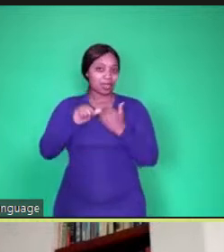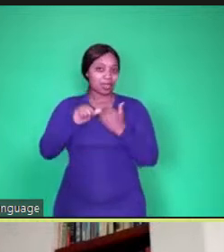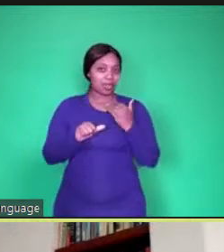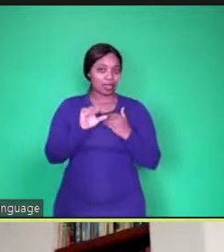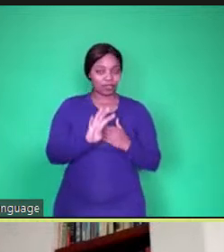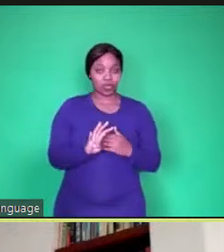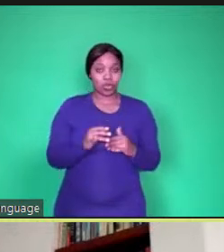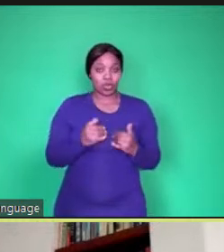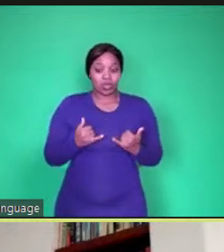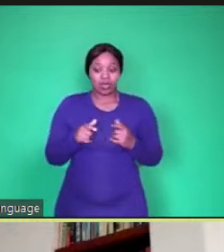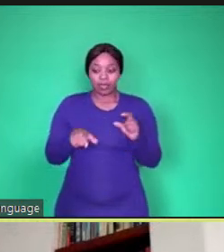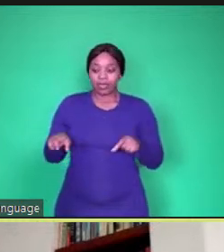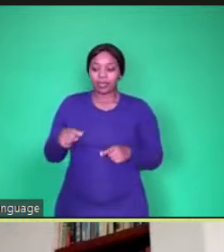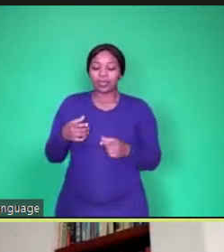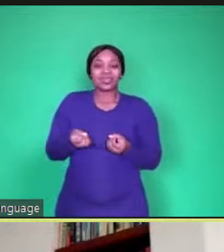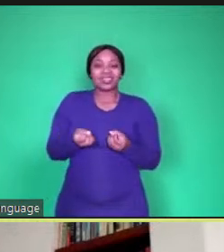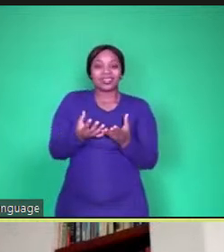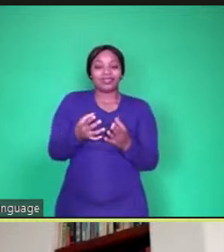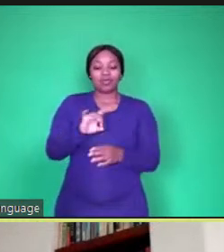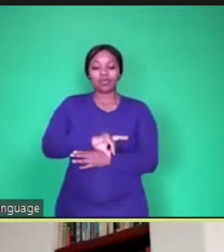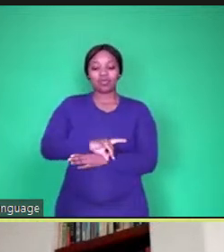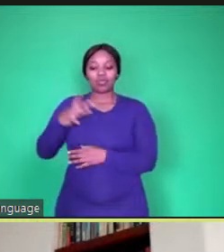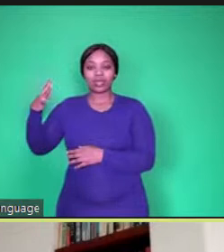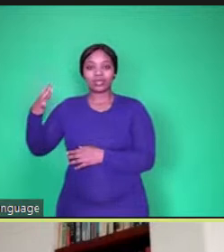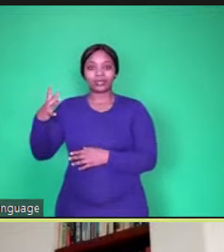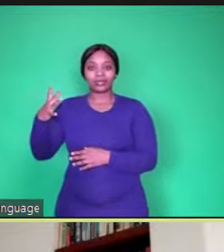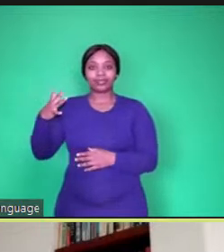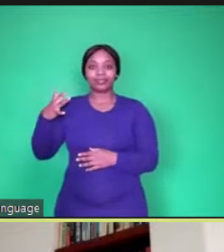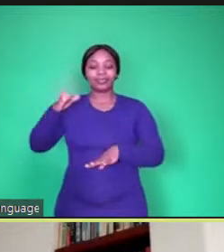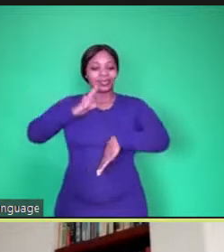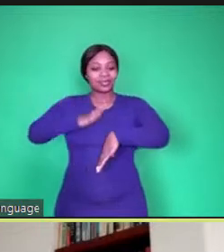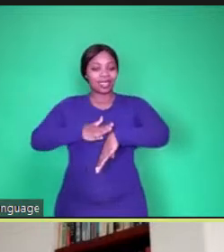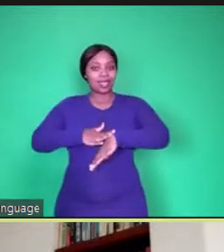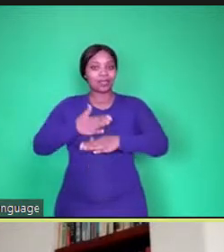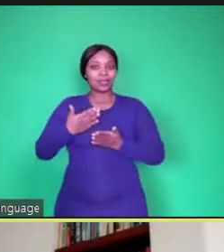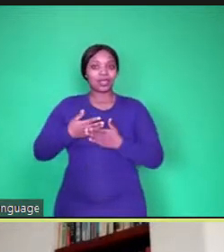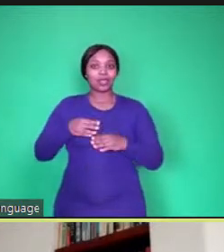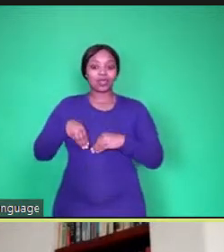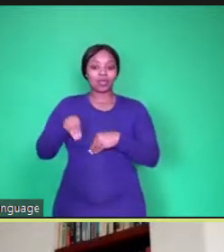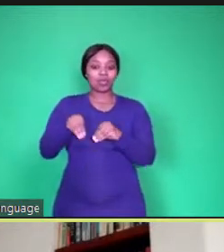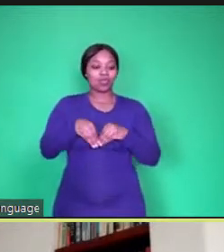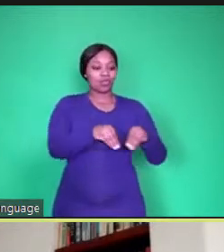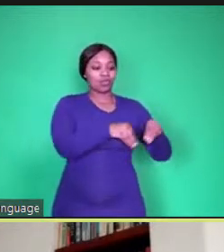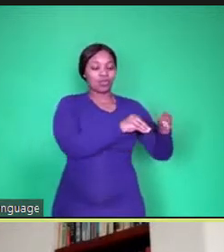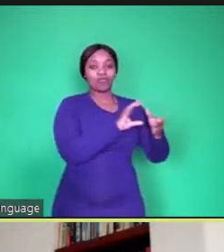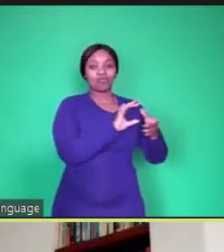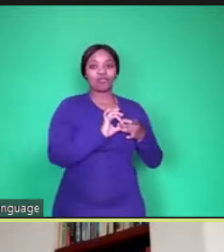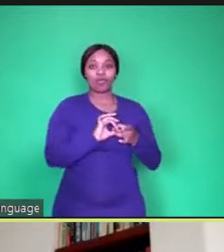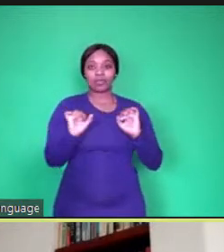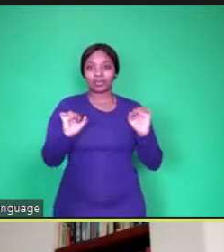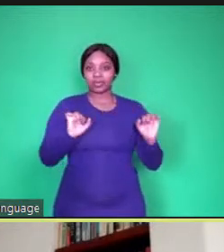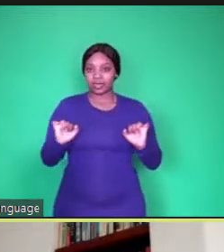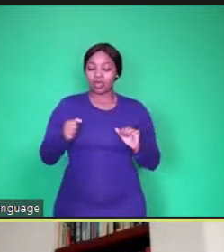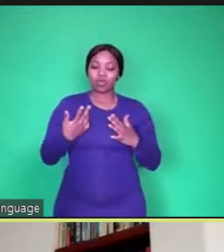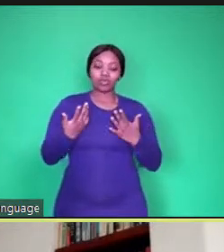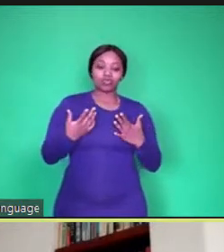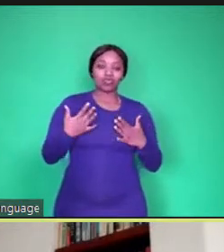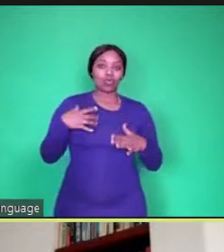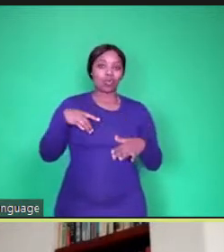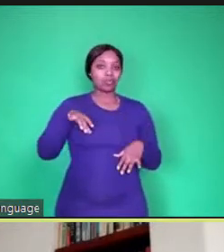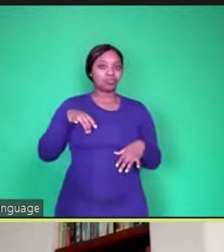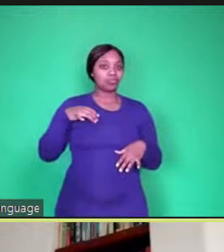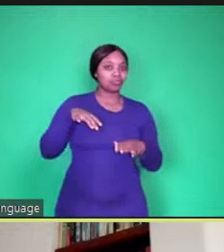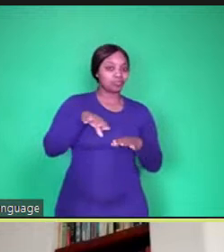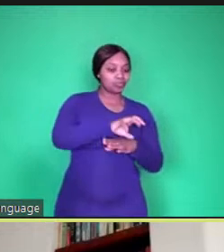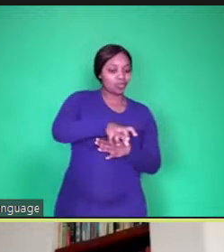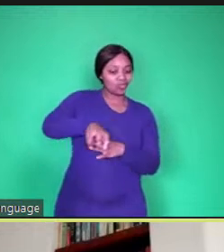were given a once-off grace period to move between provinces or district areas before being required to shelter in place.